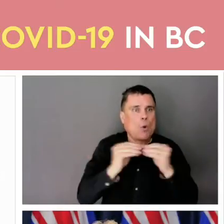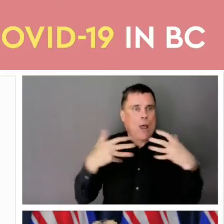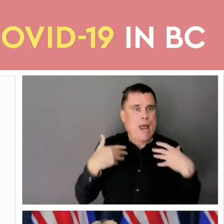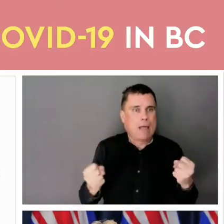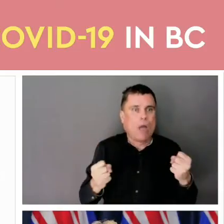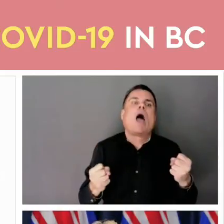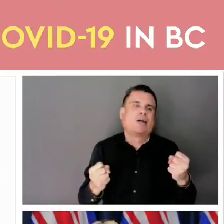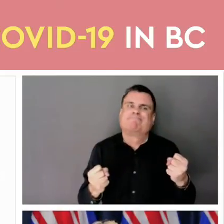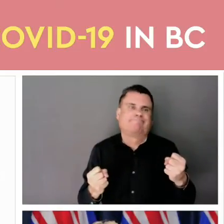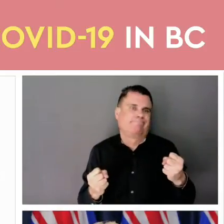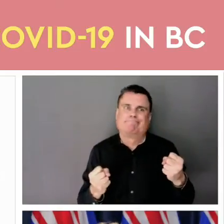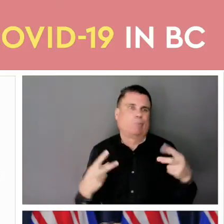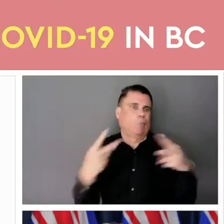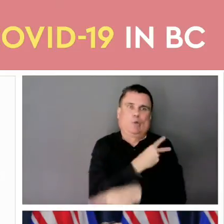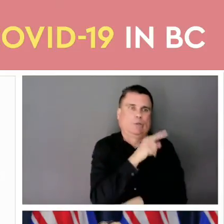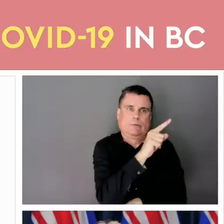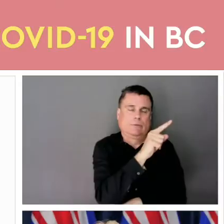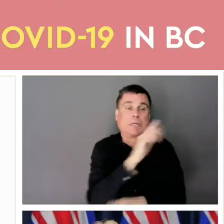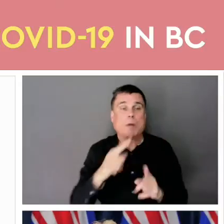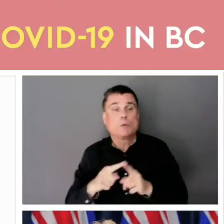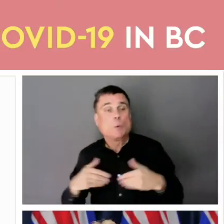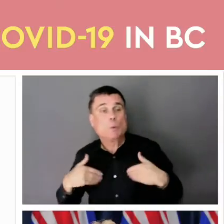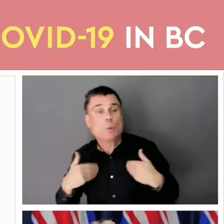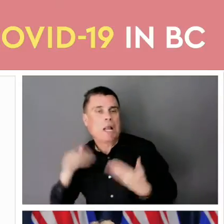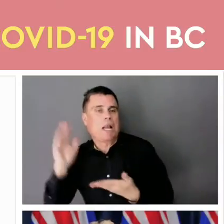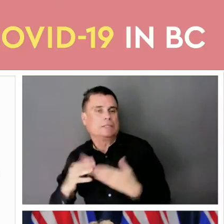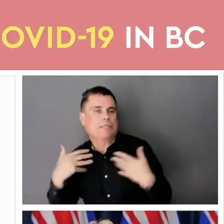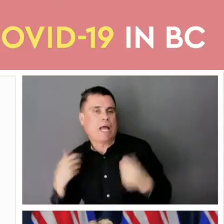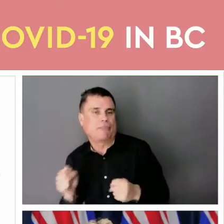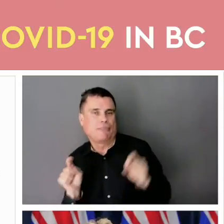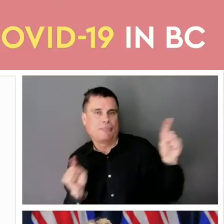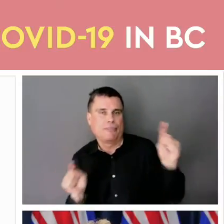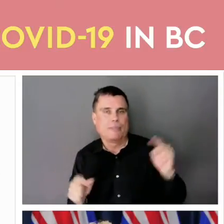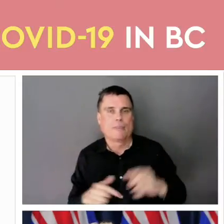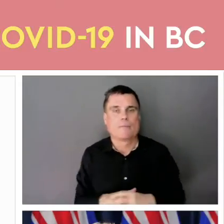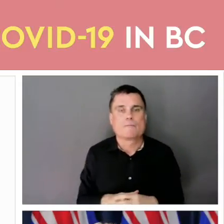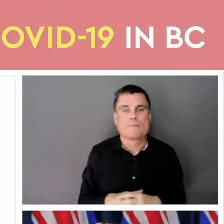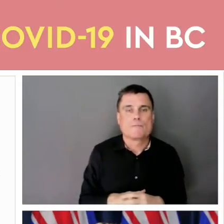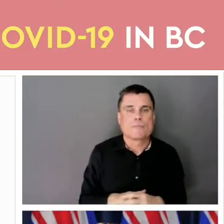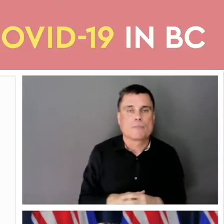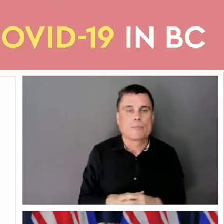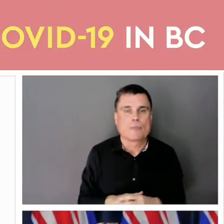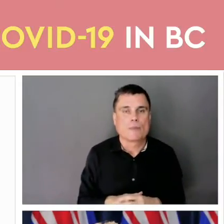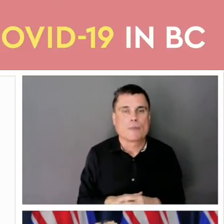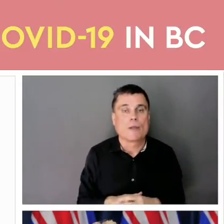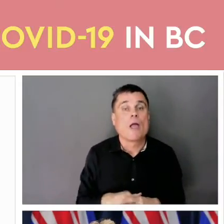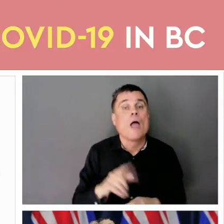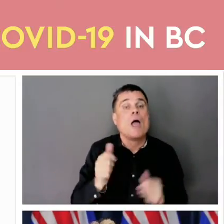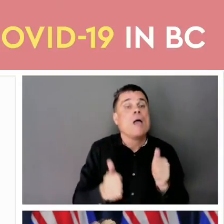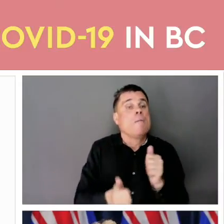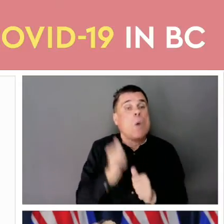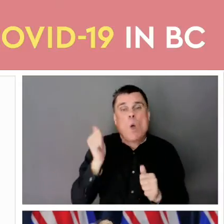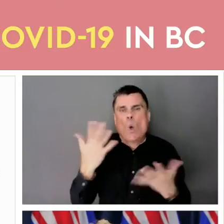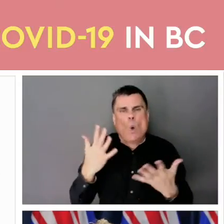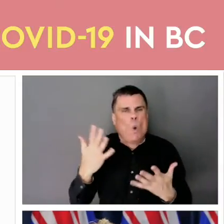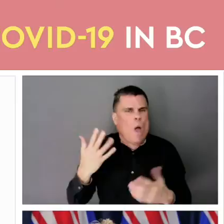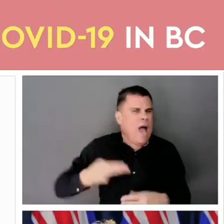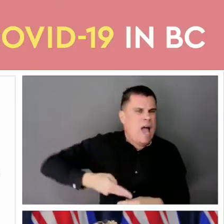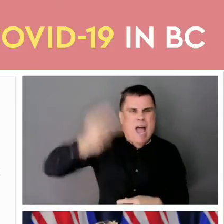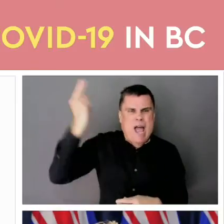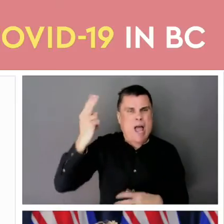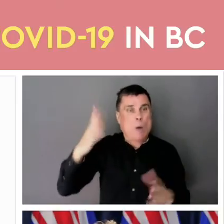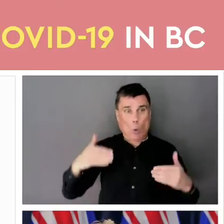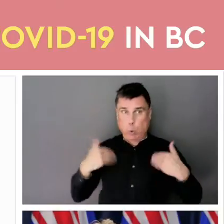highly associated with age. The one that is the most associated with younger age groups